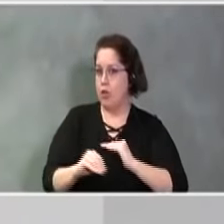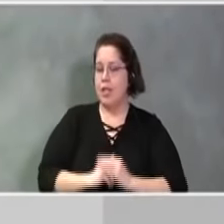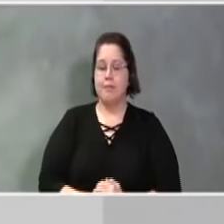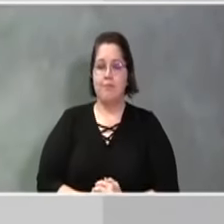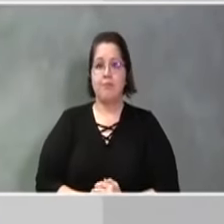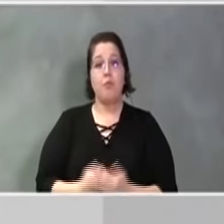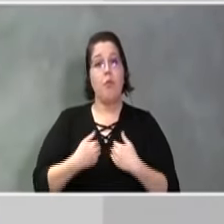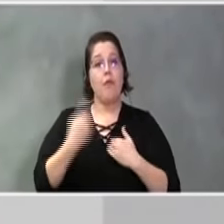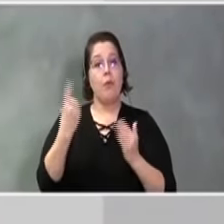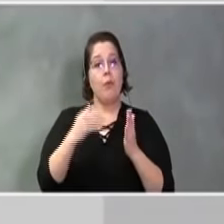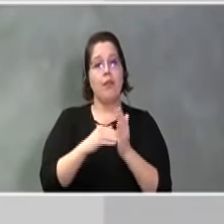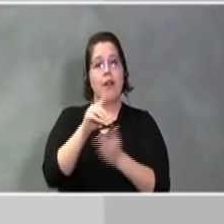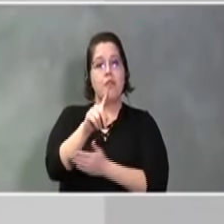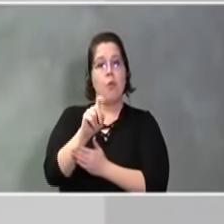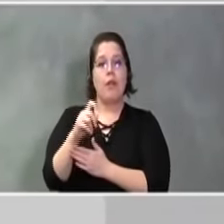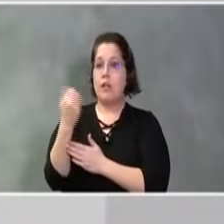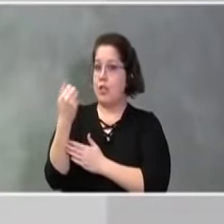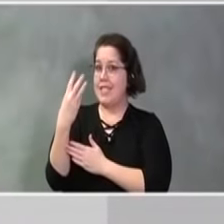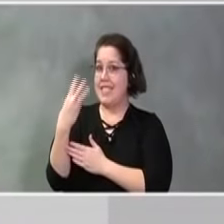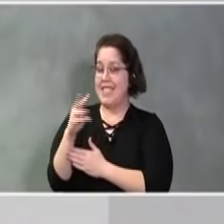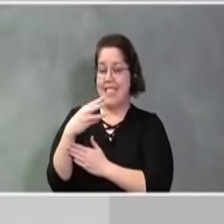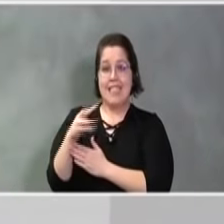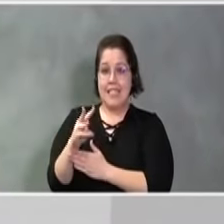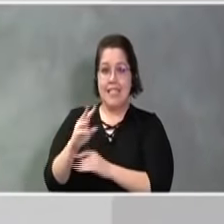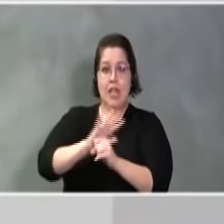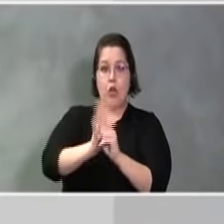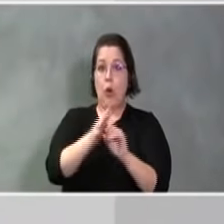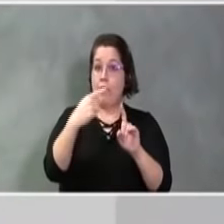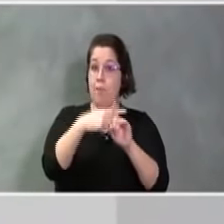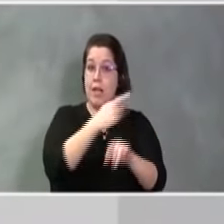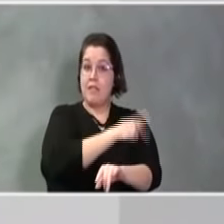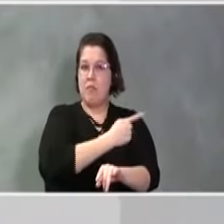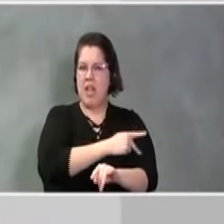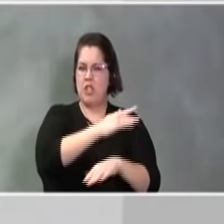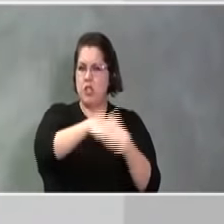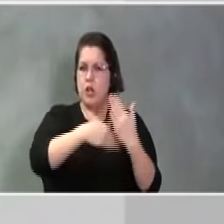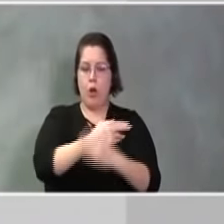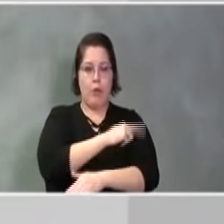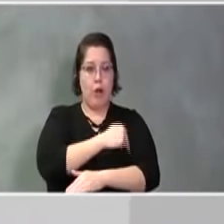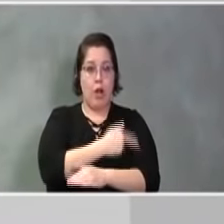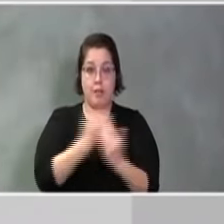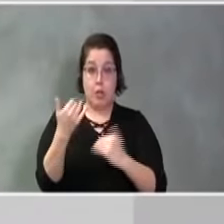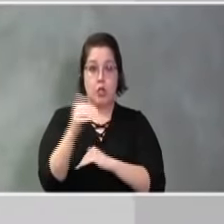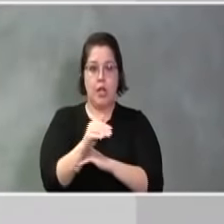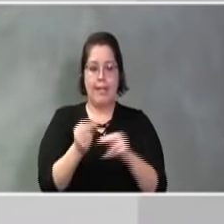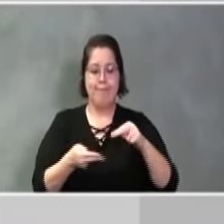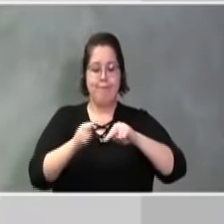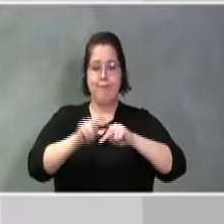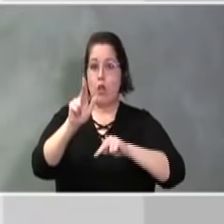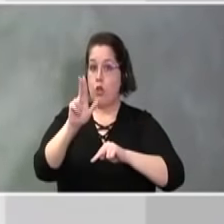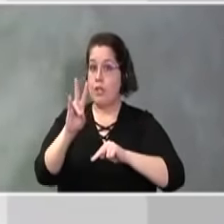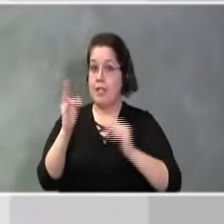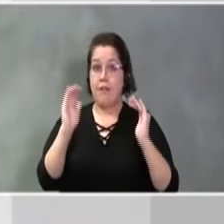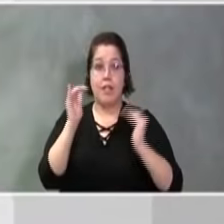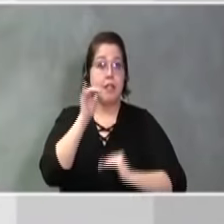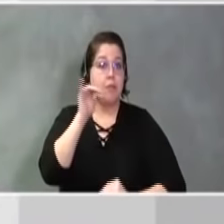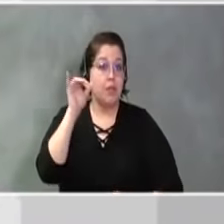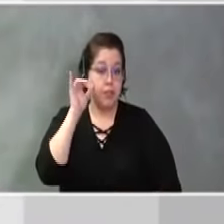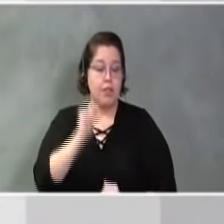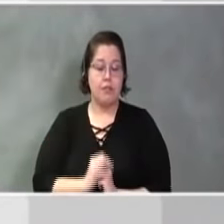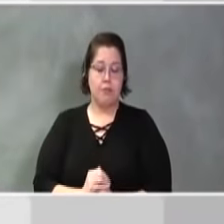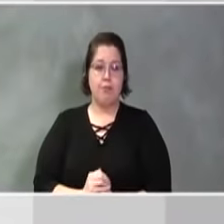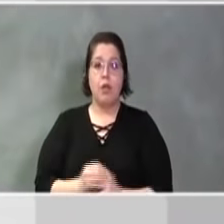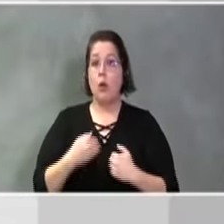have 1,116 COVID-19 patients in all of our hospitals tonight, up 37 from yesterday. And we